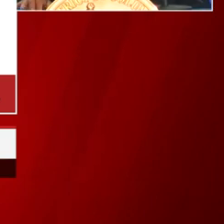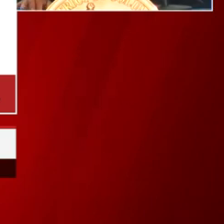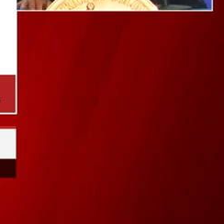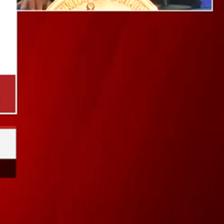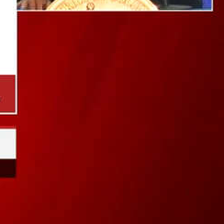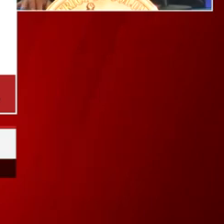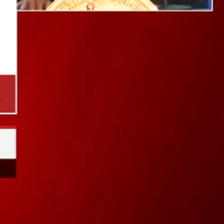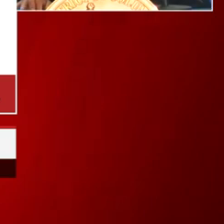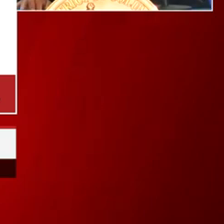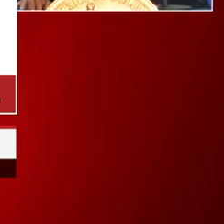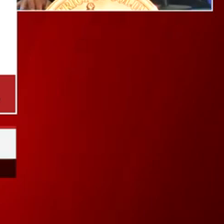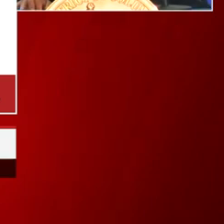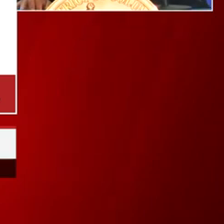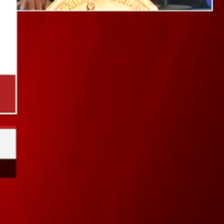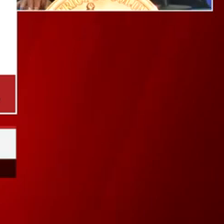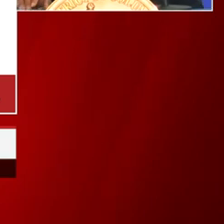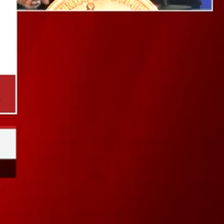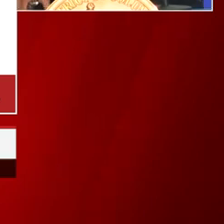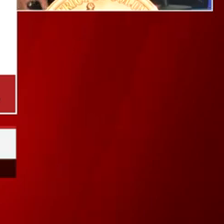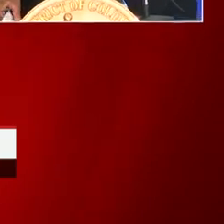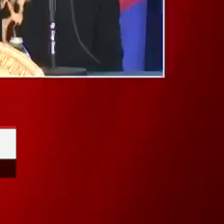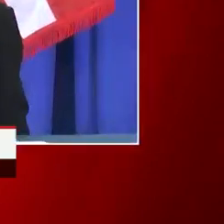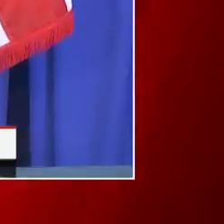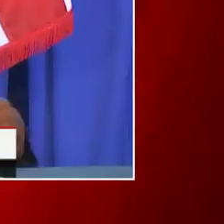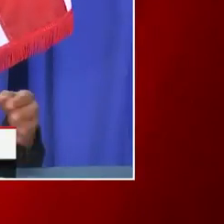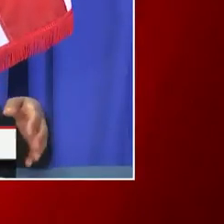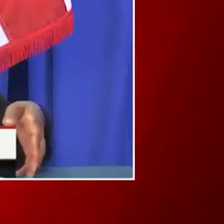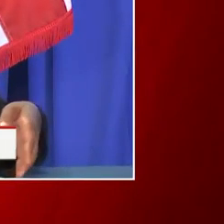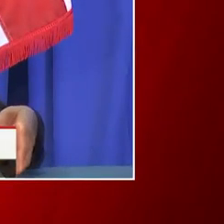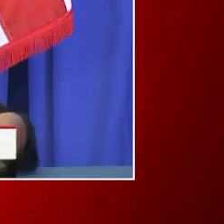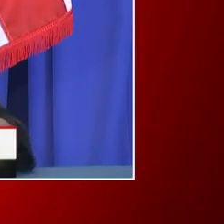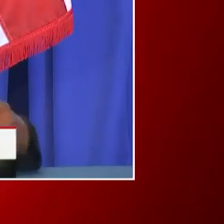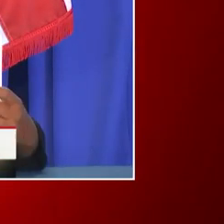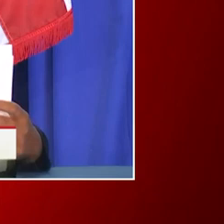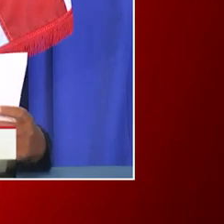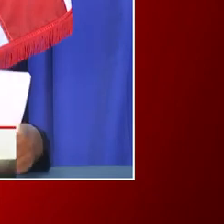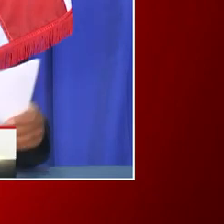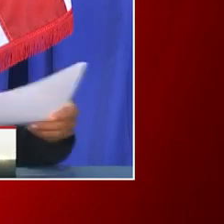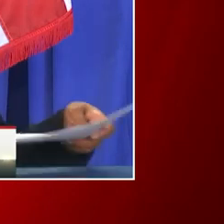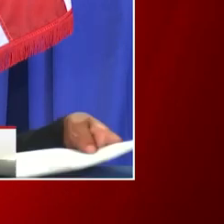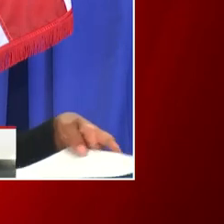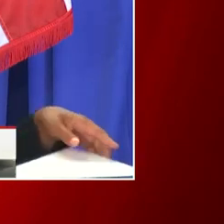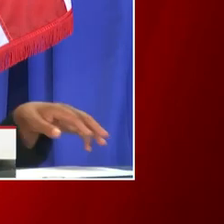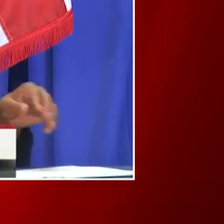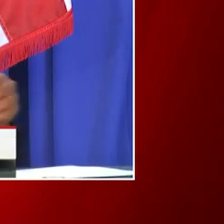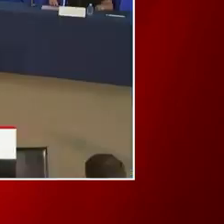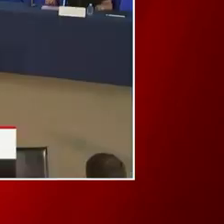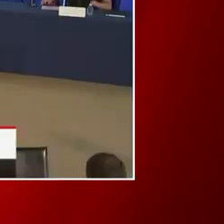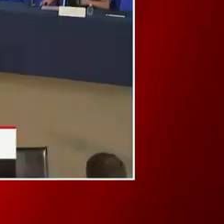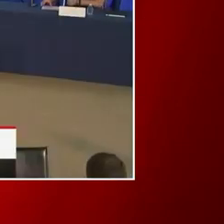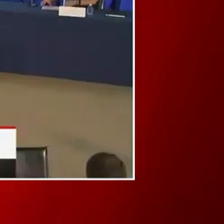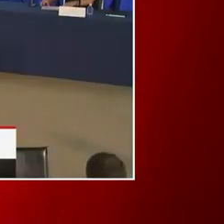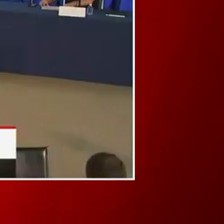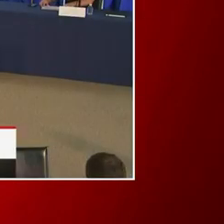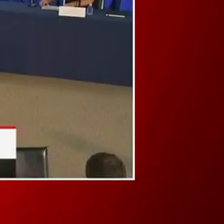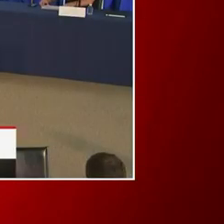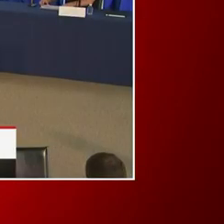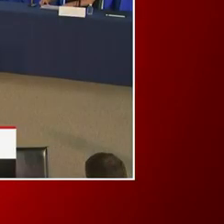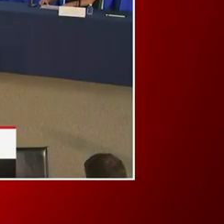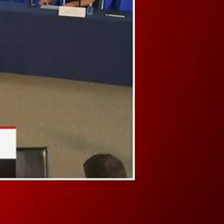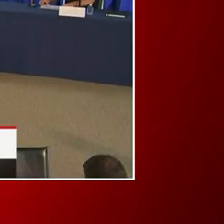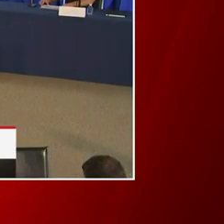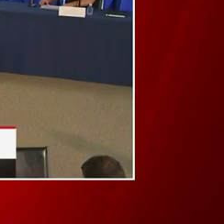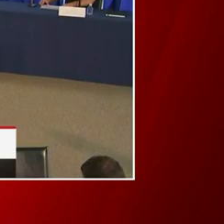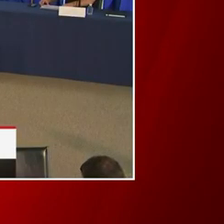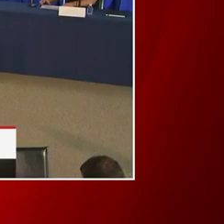role. And Dr. Nesbitt. Thank you, Madam Mayor. So this morning I will go through quite a bit